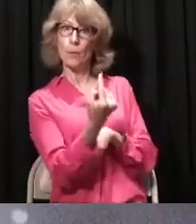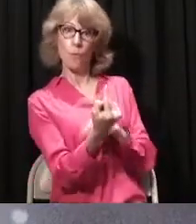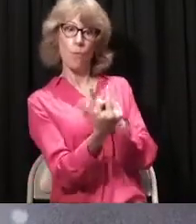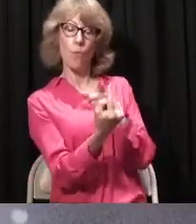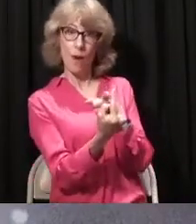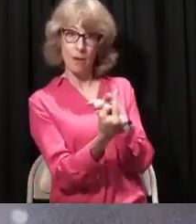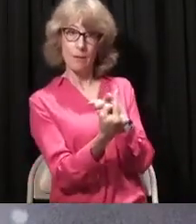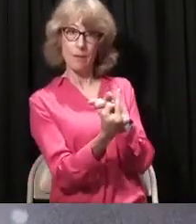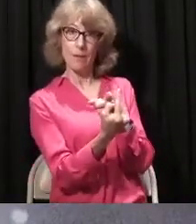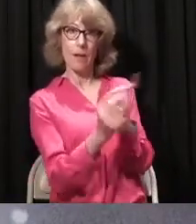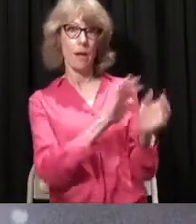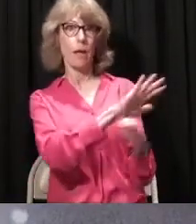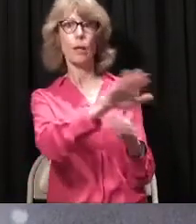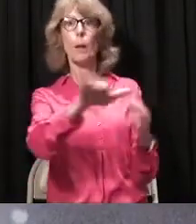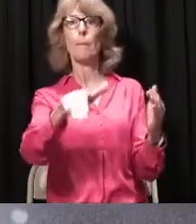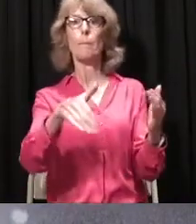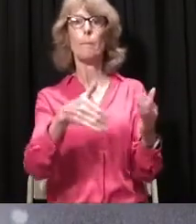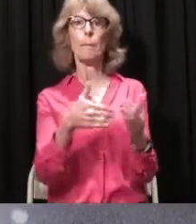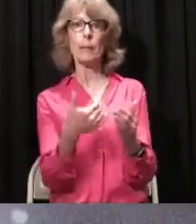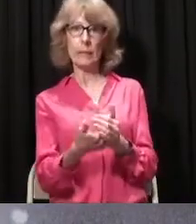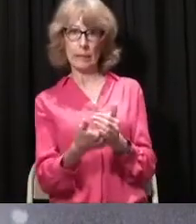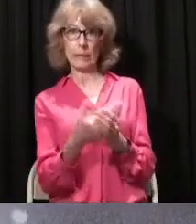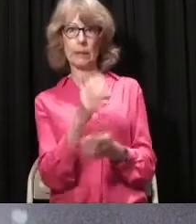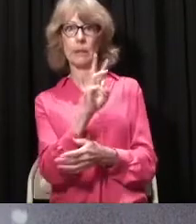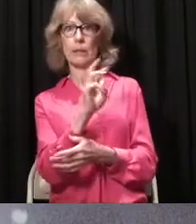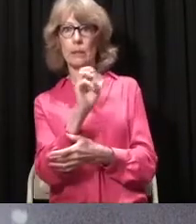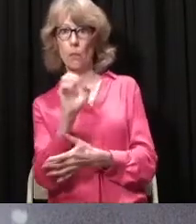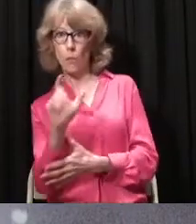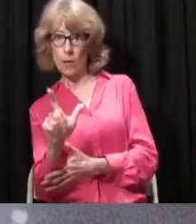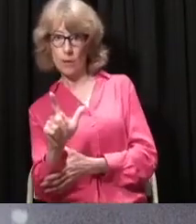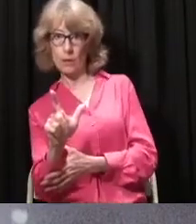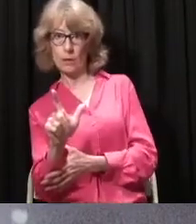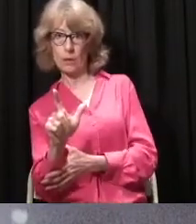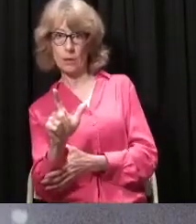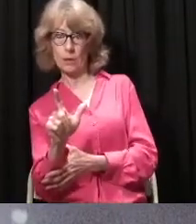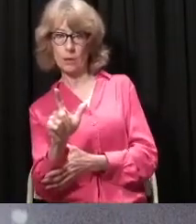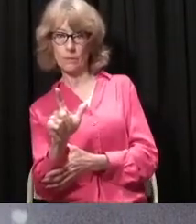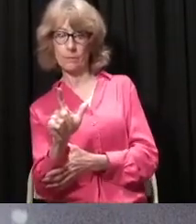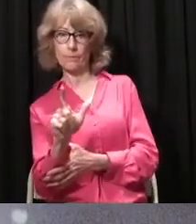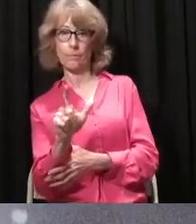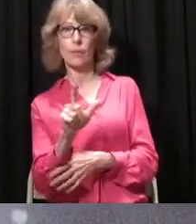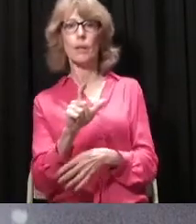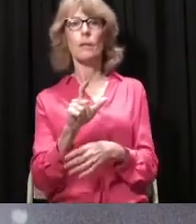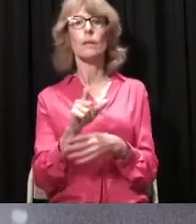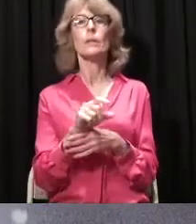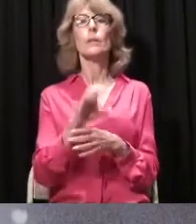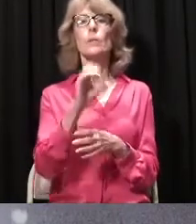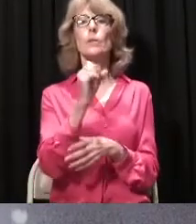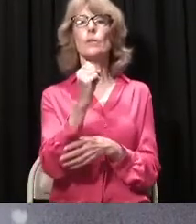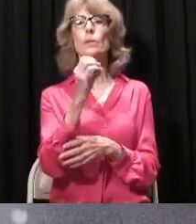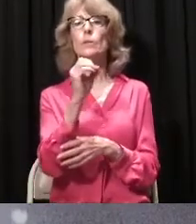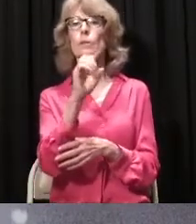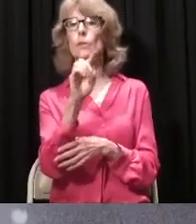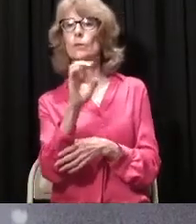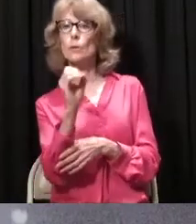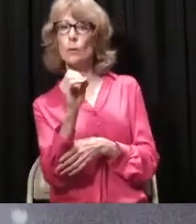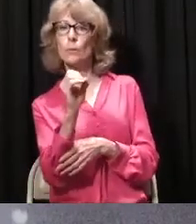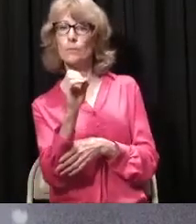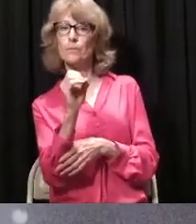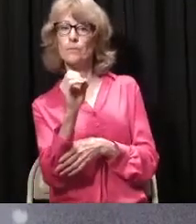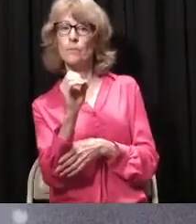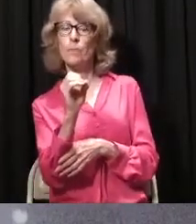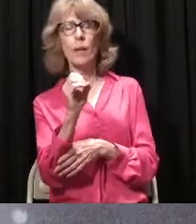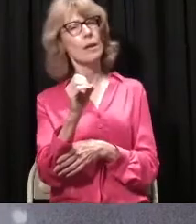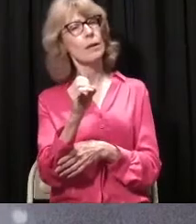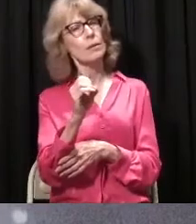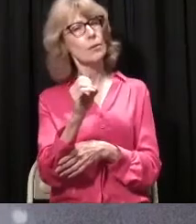where Jesus says, "Your faith has made you well." Your faith has made you sozo. And again, the one distinguishing factor is gratitude.